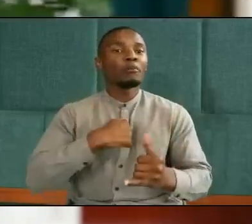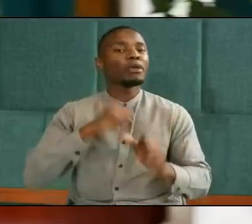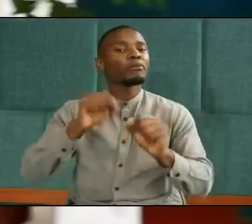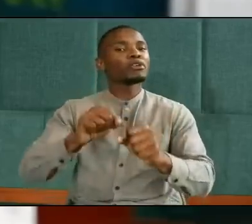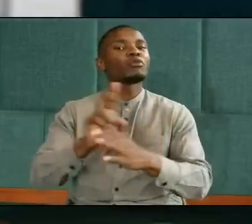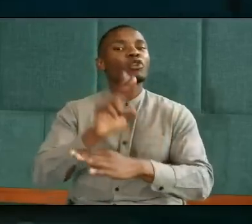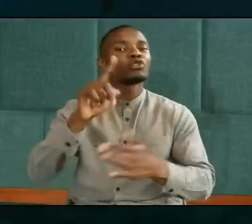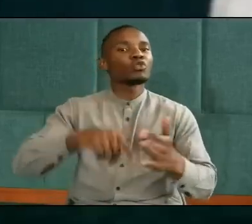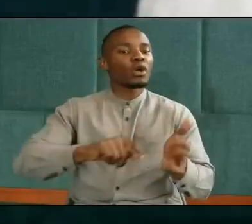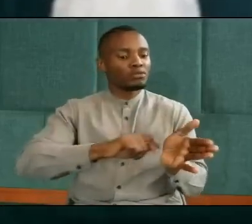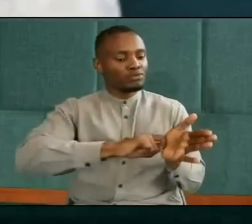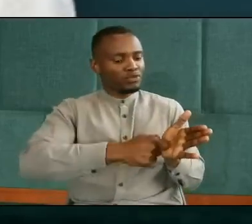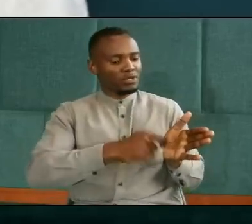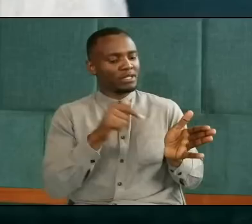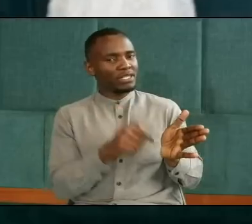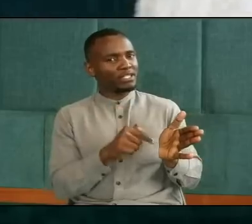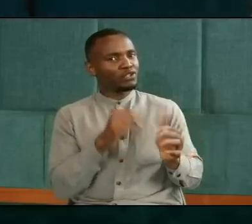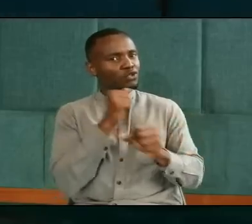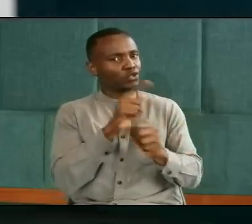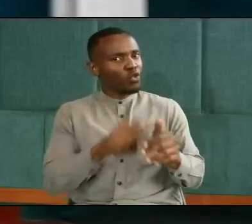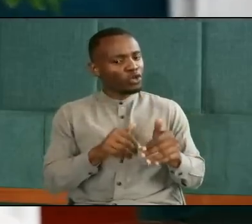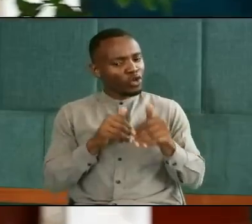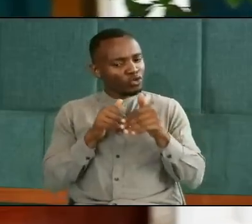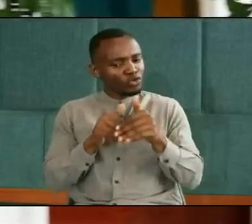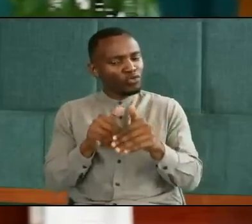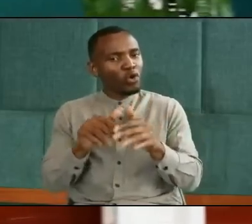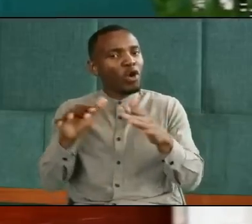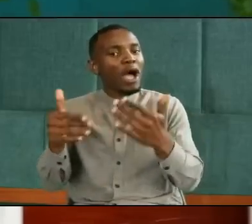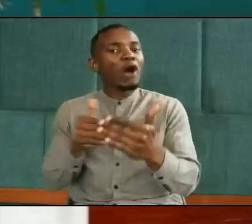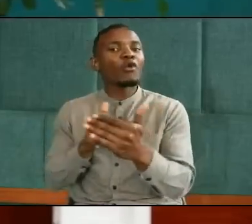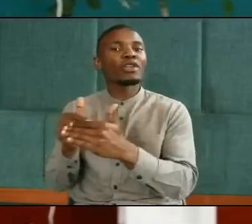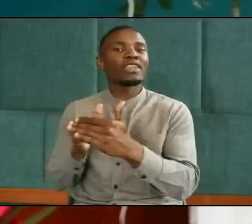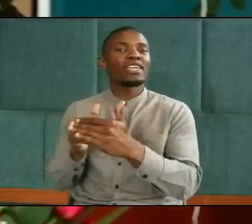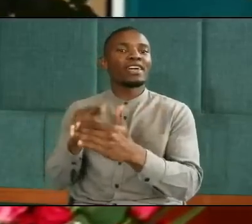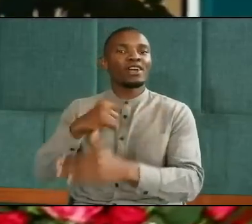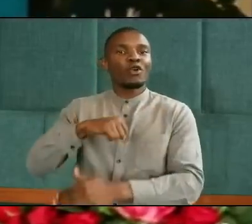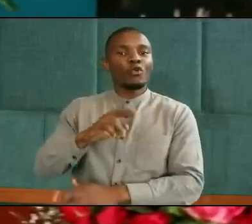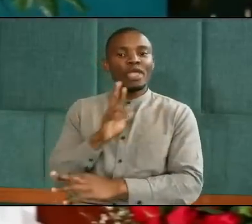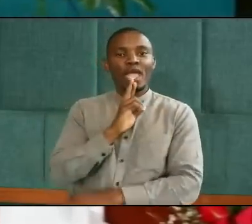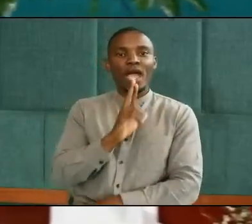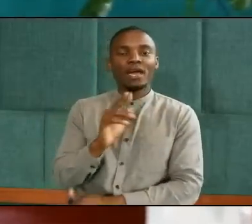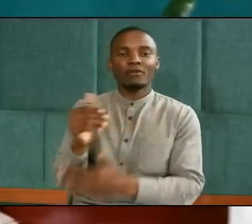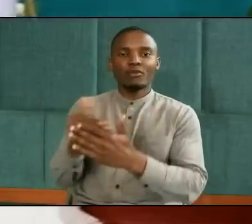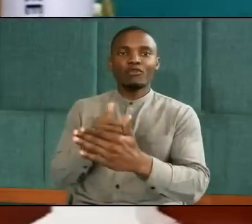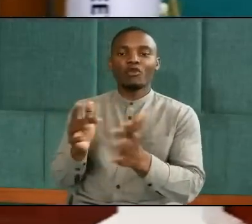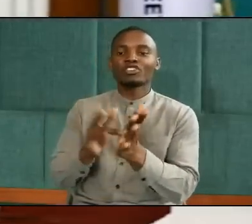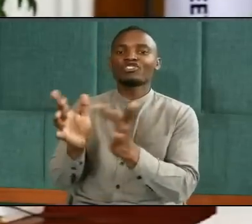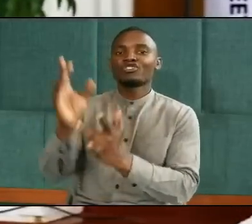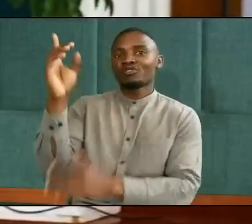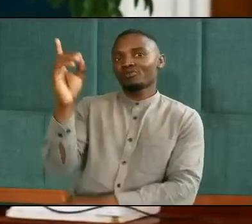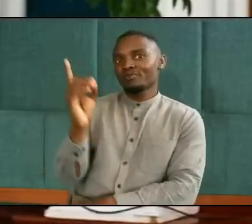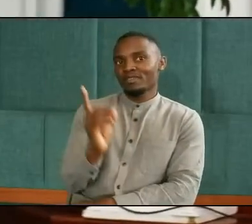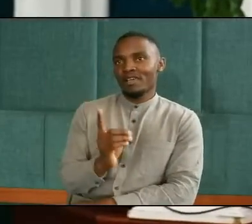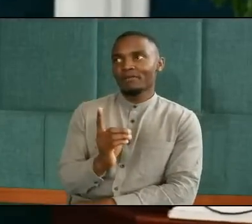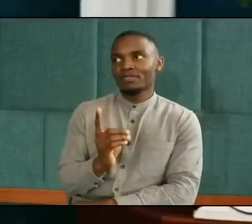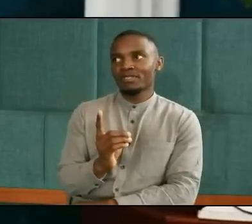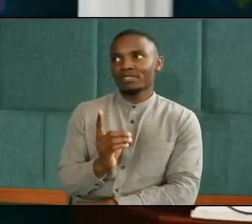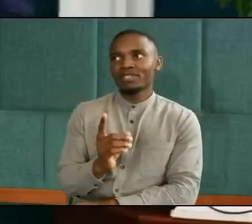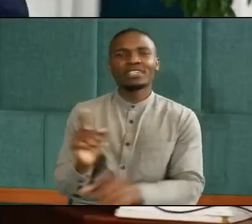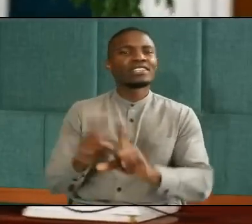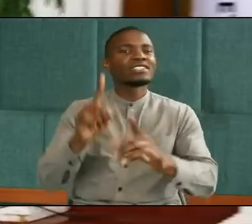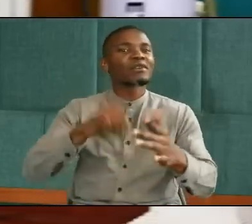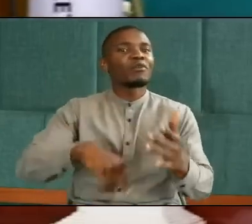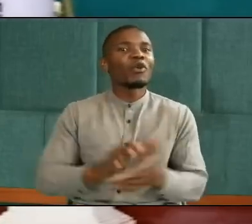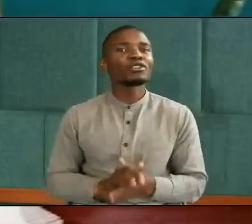use the seal to track how close we are to the coming of Christ. It's like a